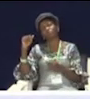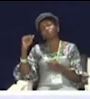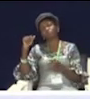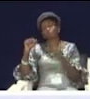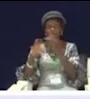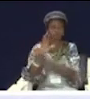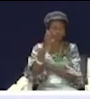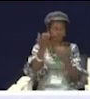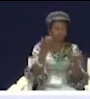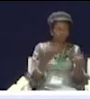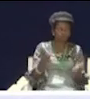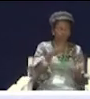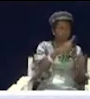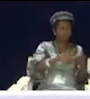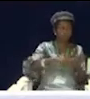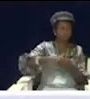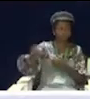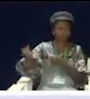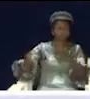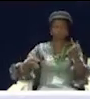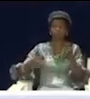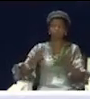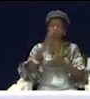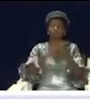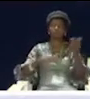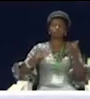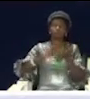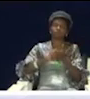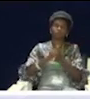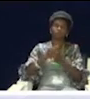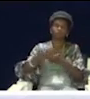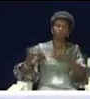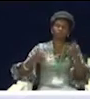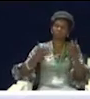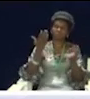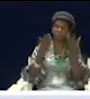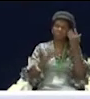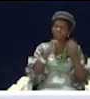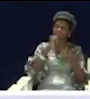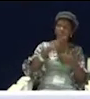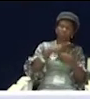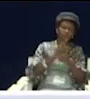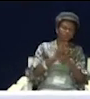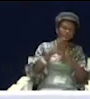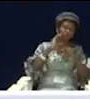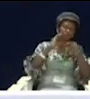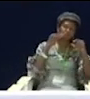God wants you to scatter. Some of the scattering might not produce fruit,